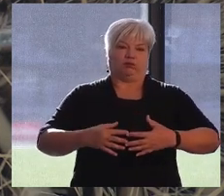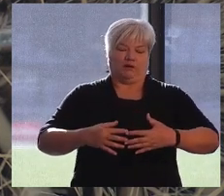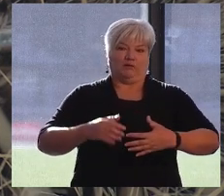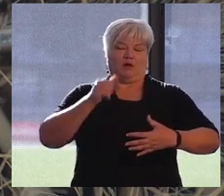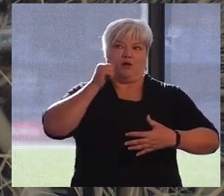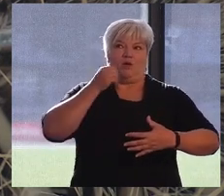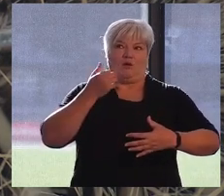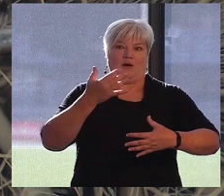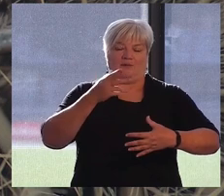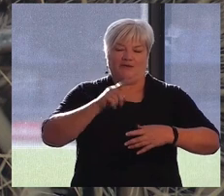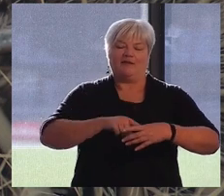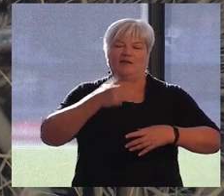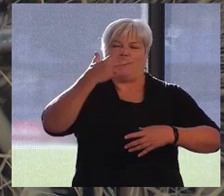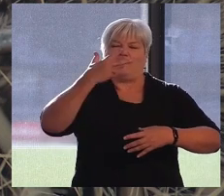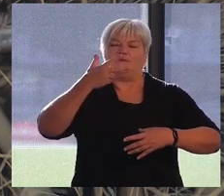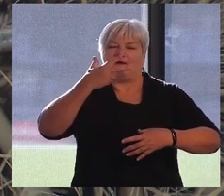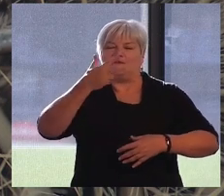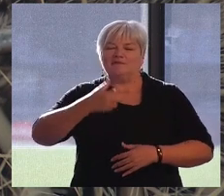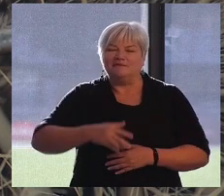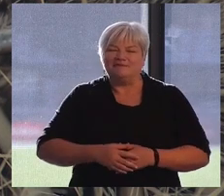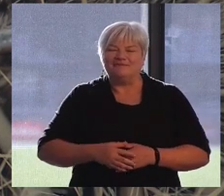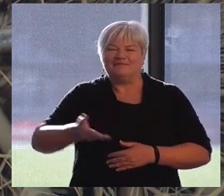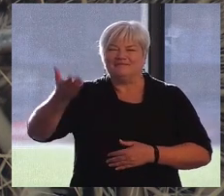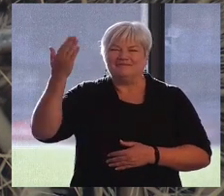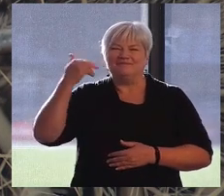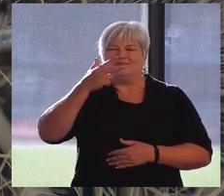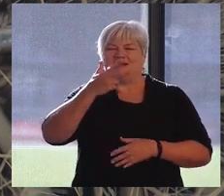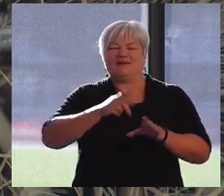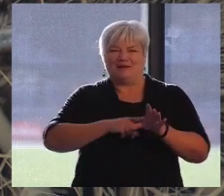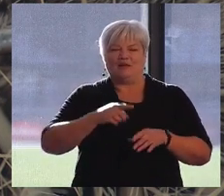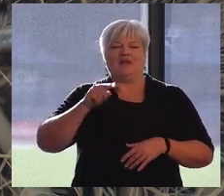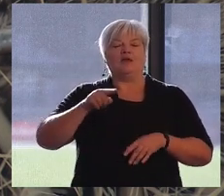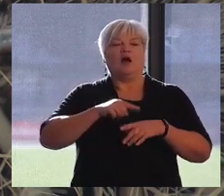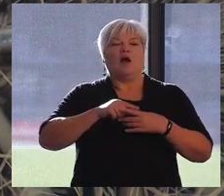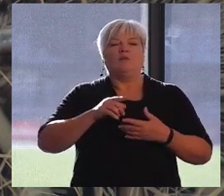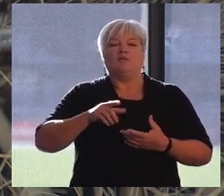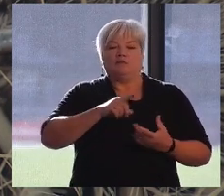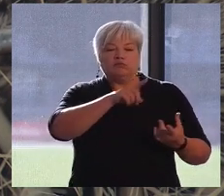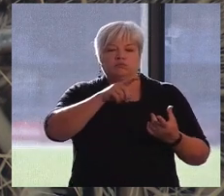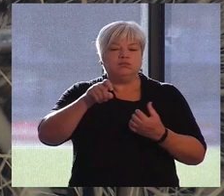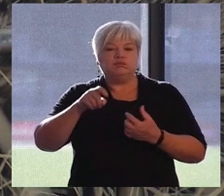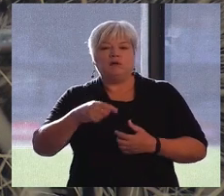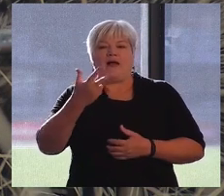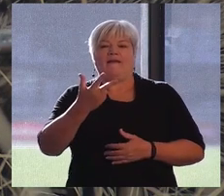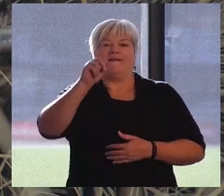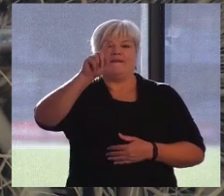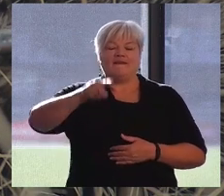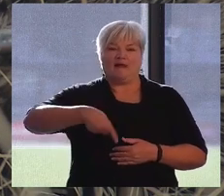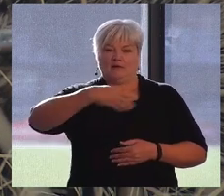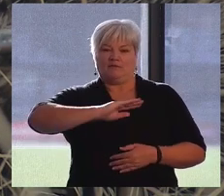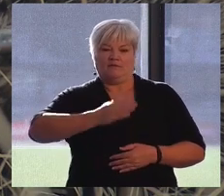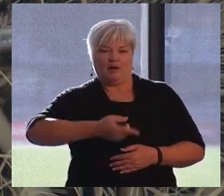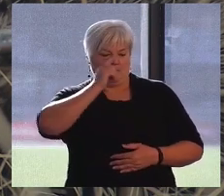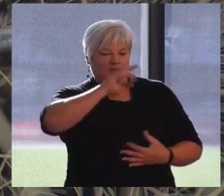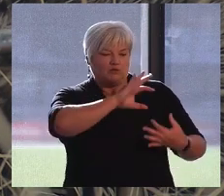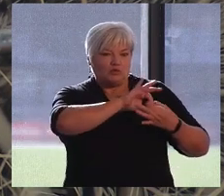now. And in that time, Farmers for Climate Action has recruited 8,000 farmers, and that's quite close to 10%